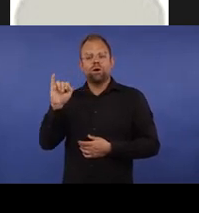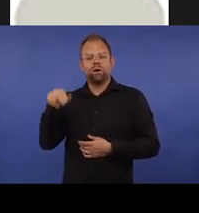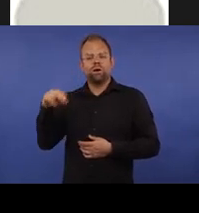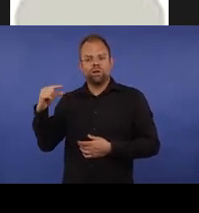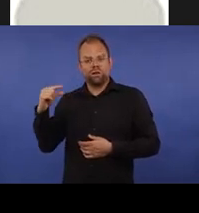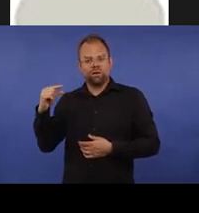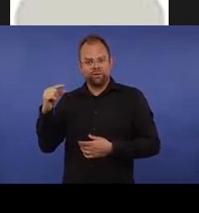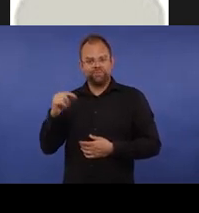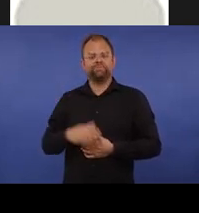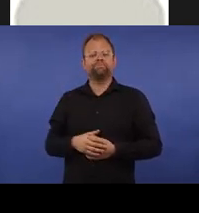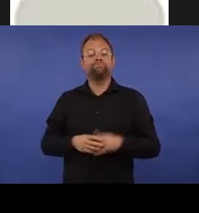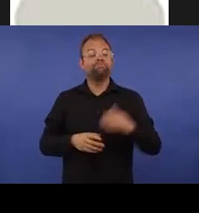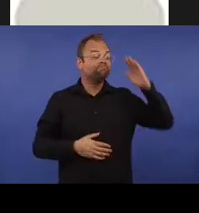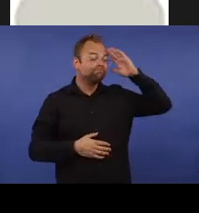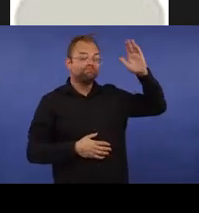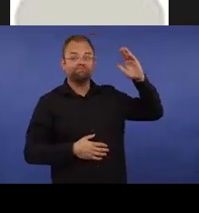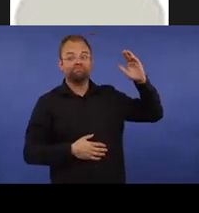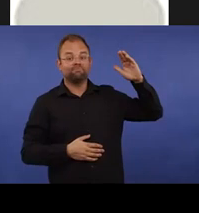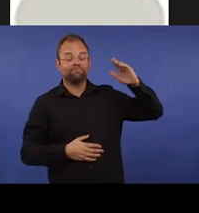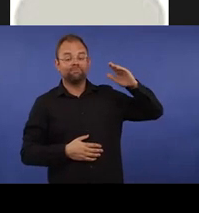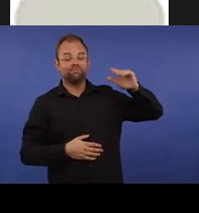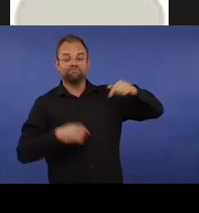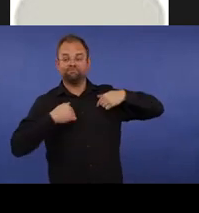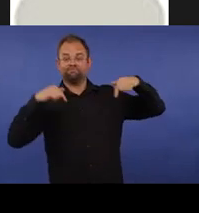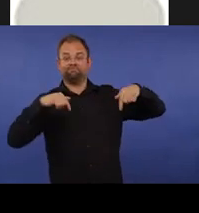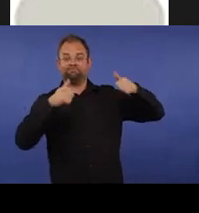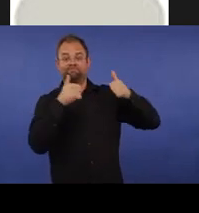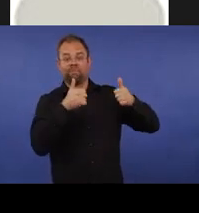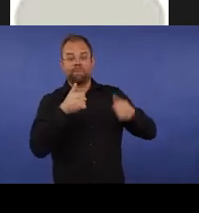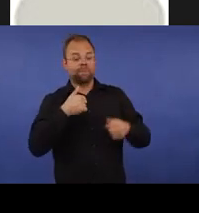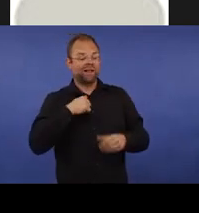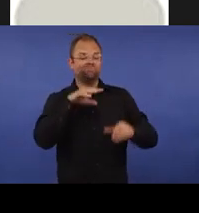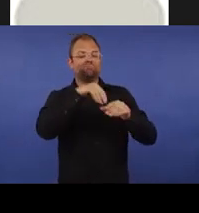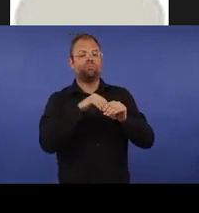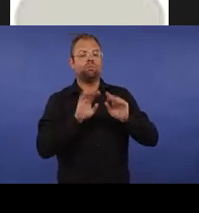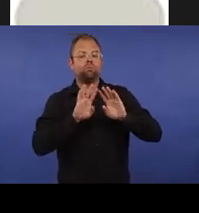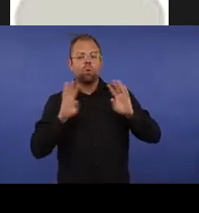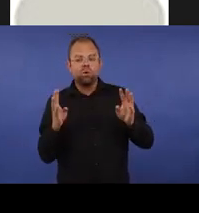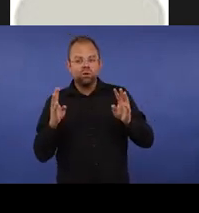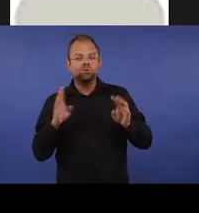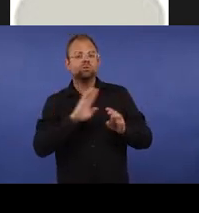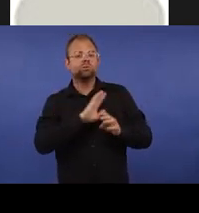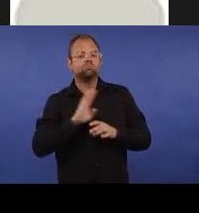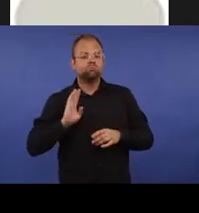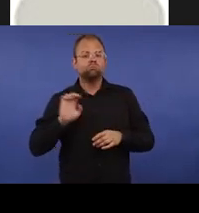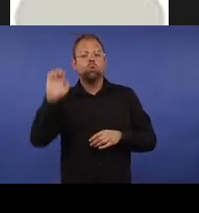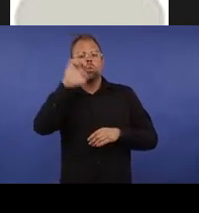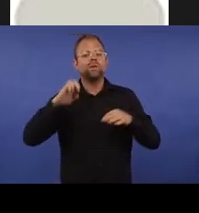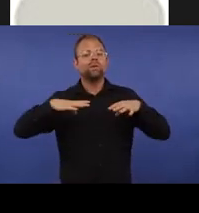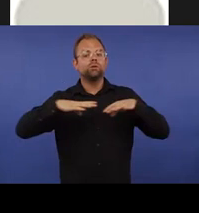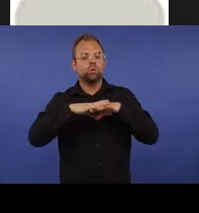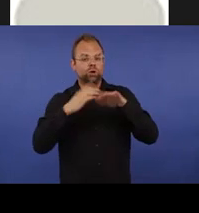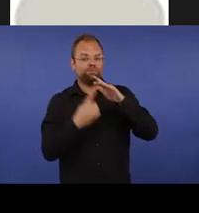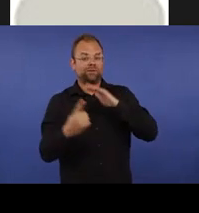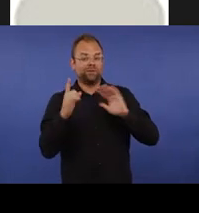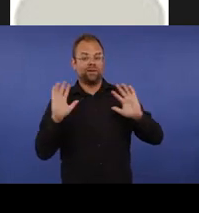Living. What have we seen the impact when it comes to the COVID? Death, isolation, segregation,